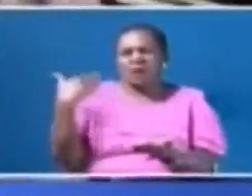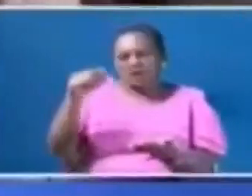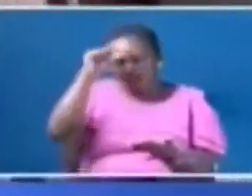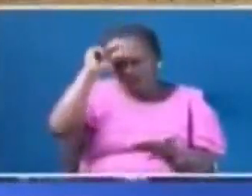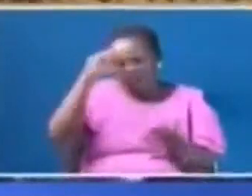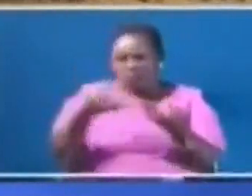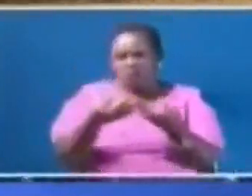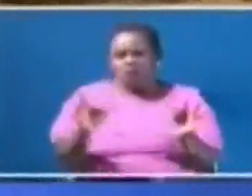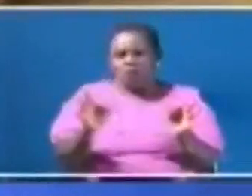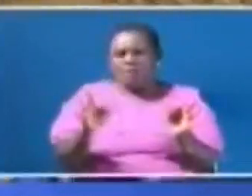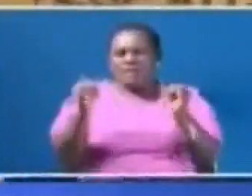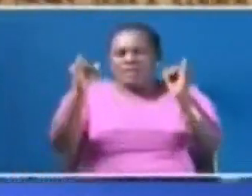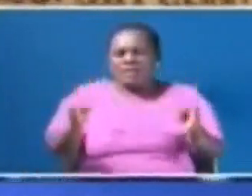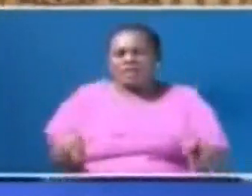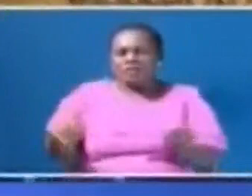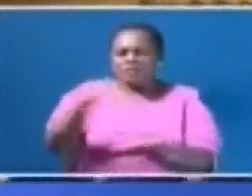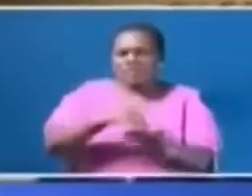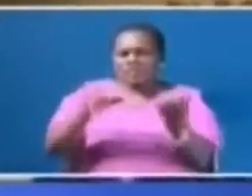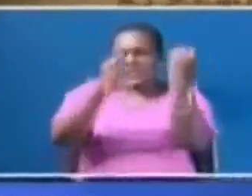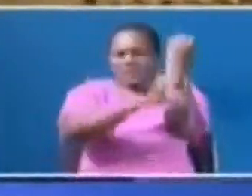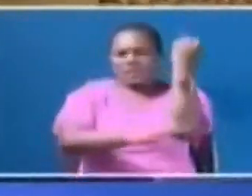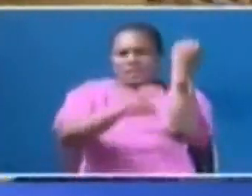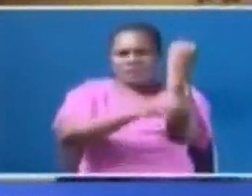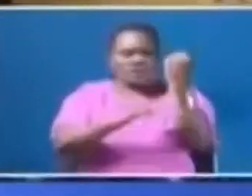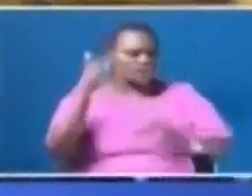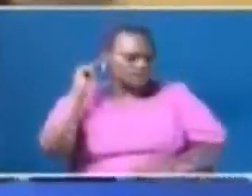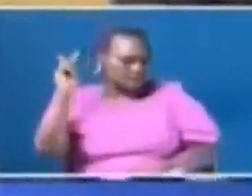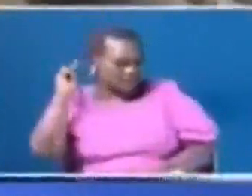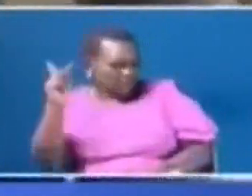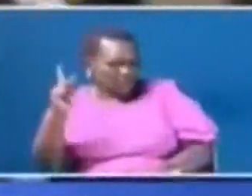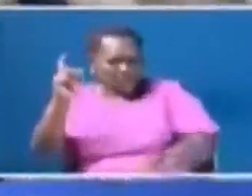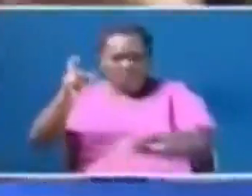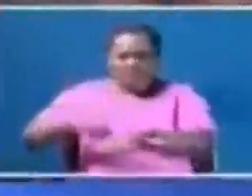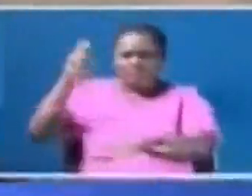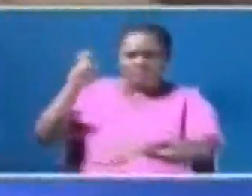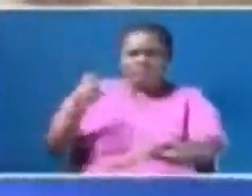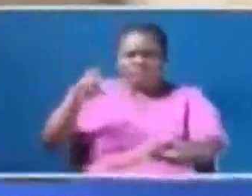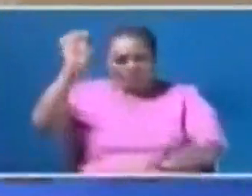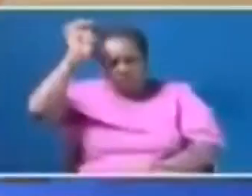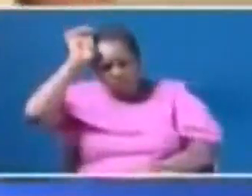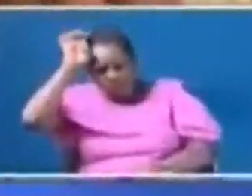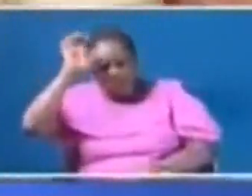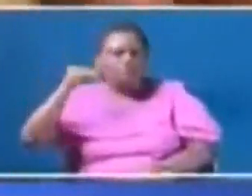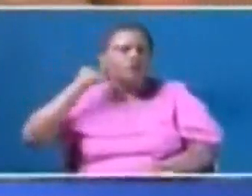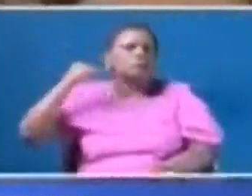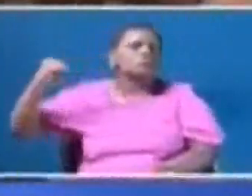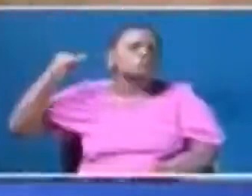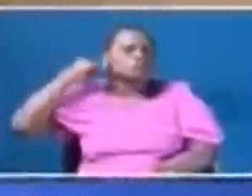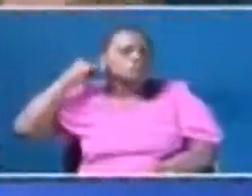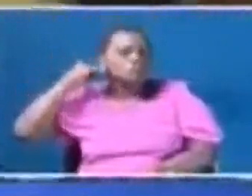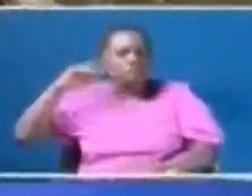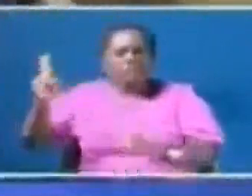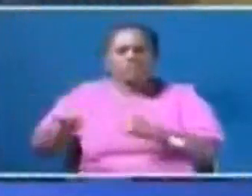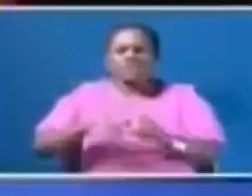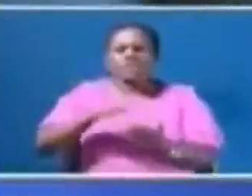new immigration centers in the country. These were Kisii, Embu, Eldoret and Nakuru. 6 more